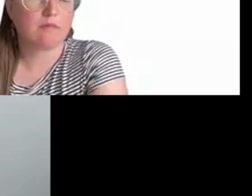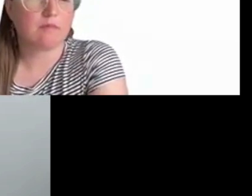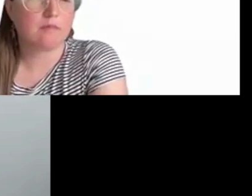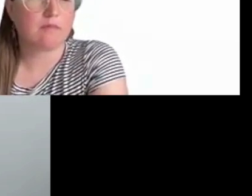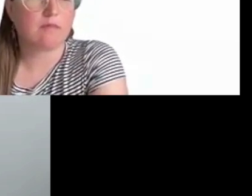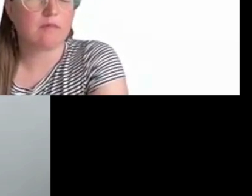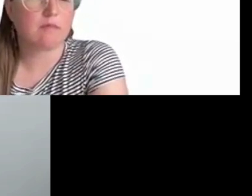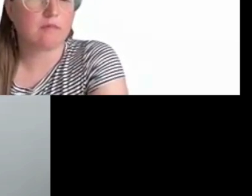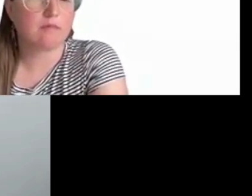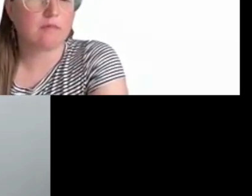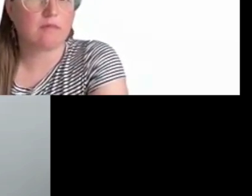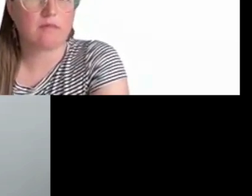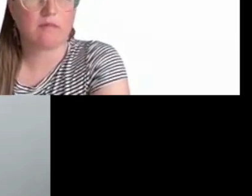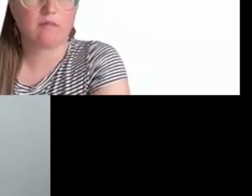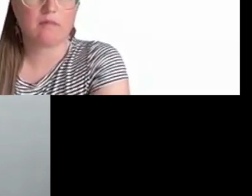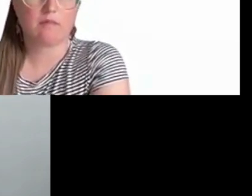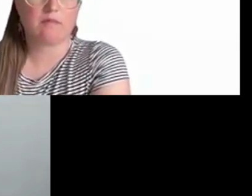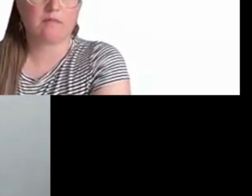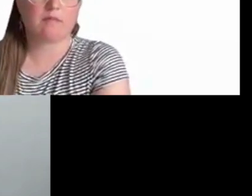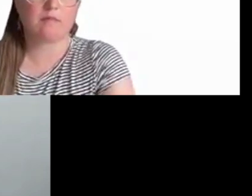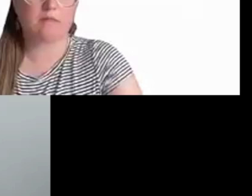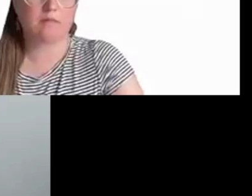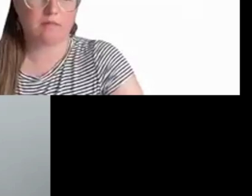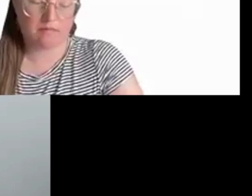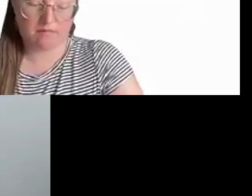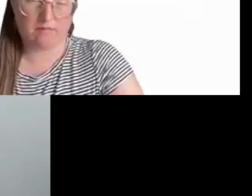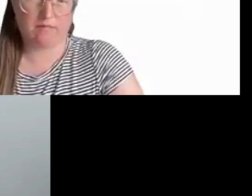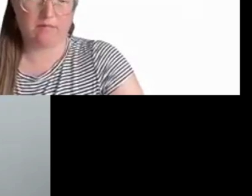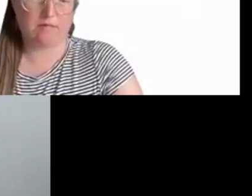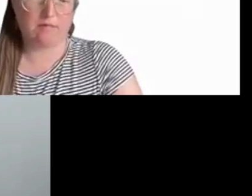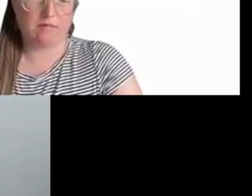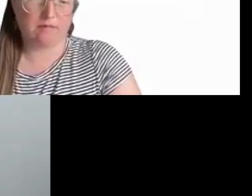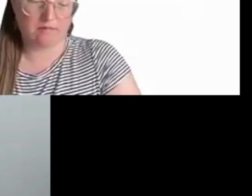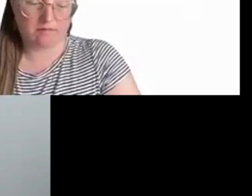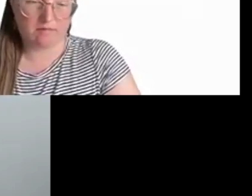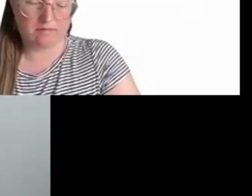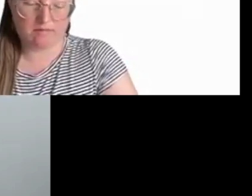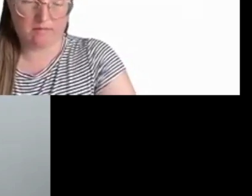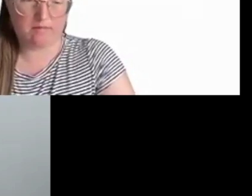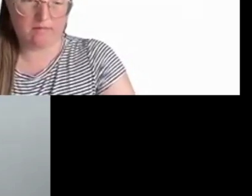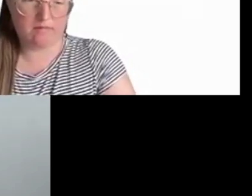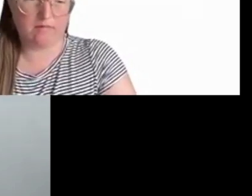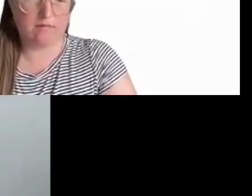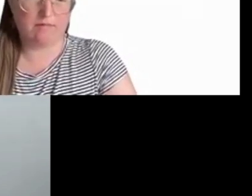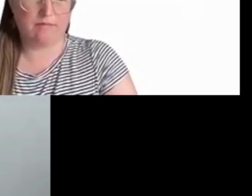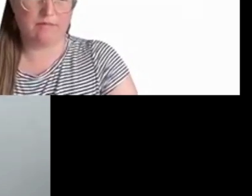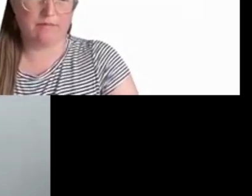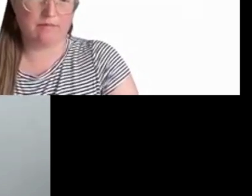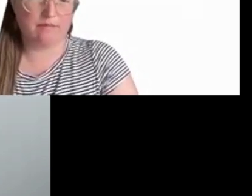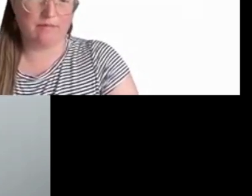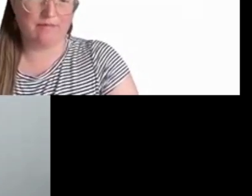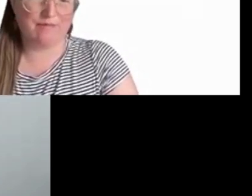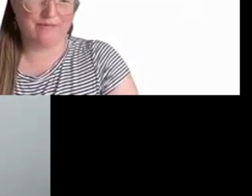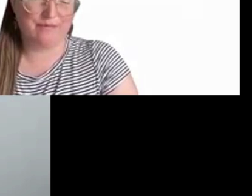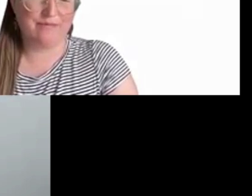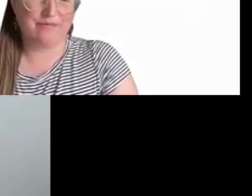dialogue of what does family-led crisis planning look like. And so I'm excited that you're saying this looks like Wraparound, because that means Ohio